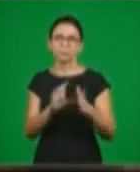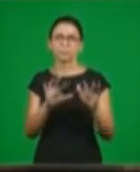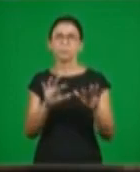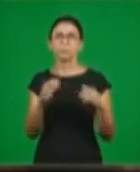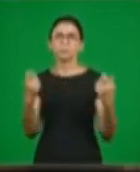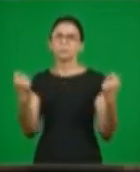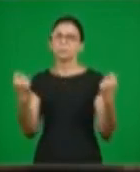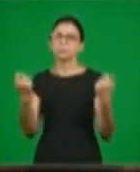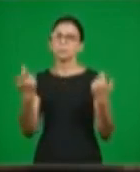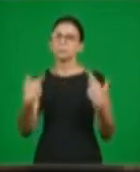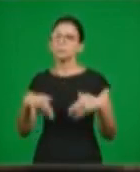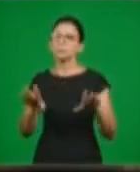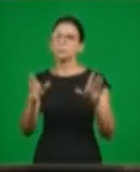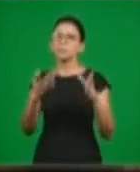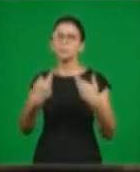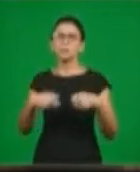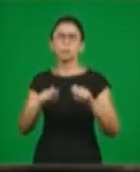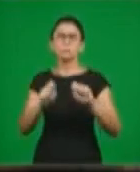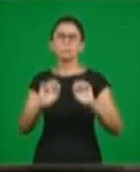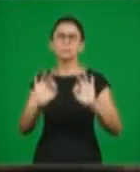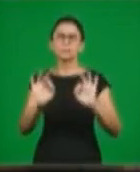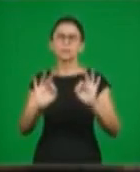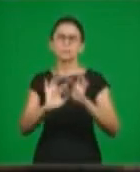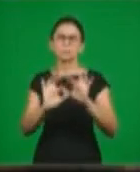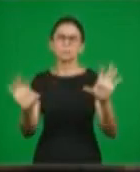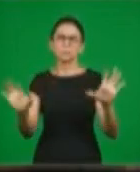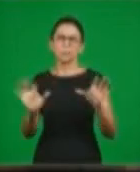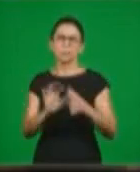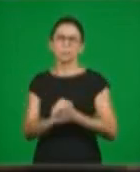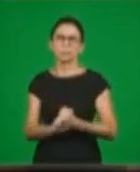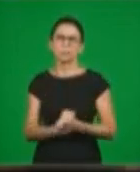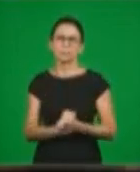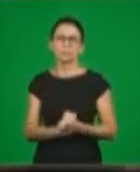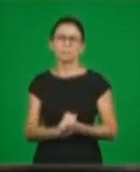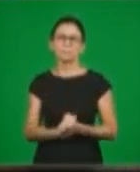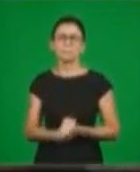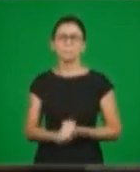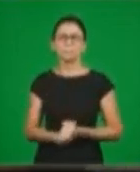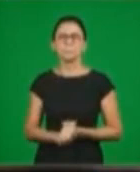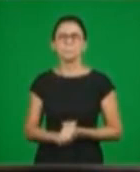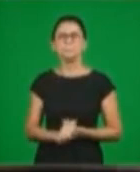The Old Testament doesn't need that. It was rituals.